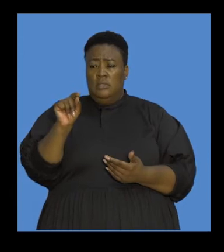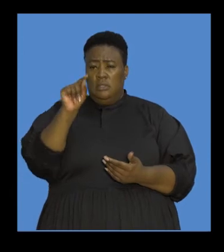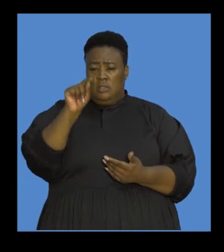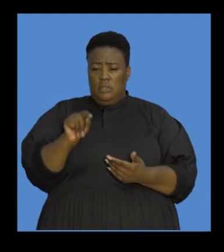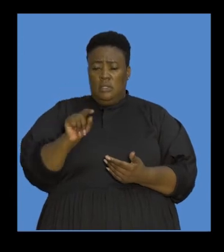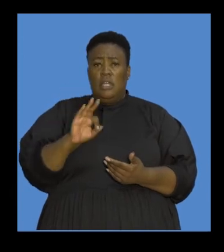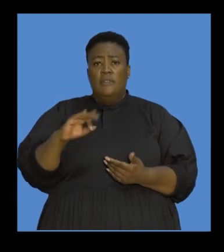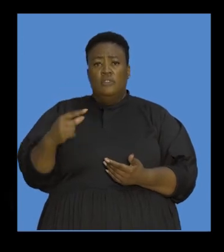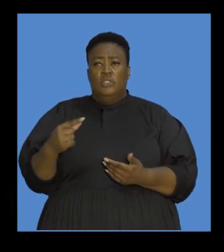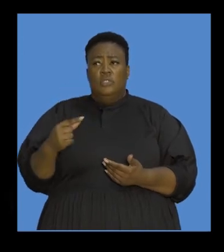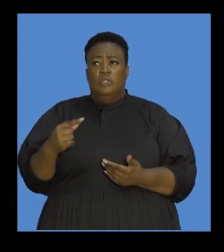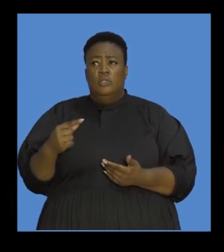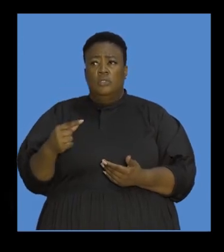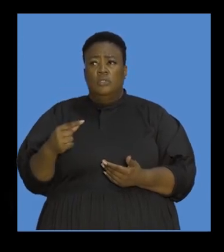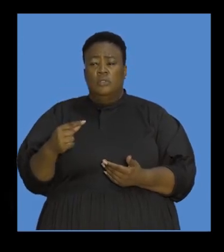FG,